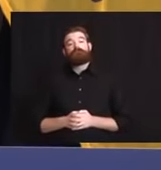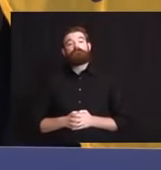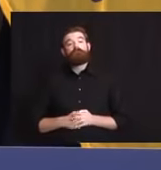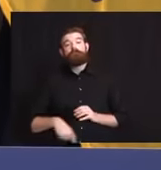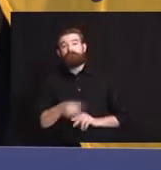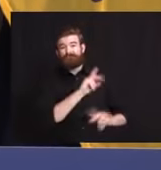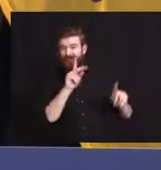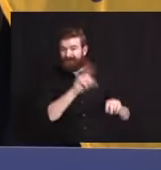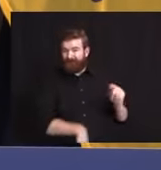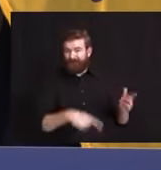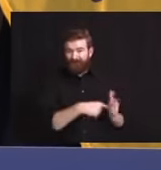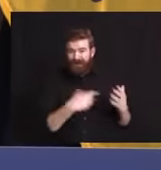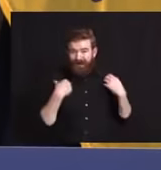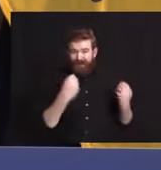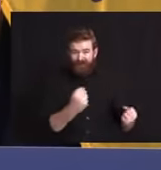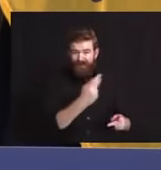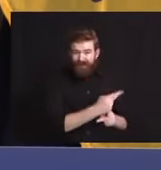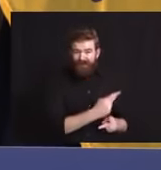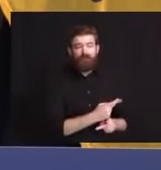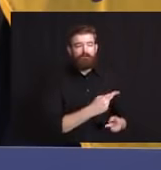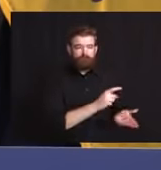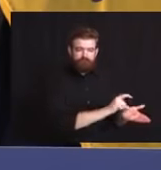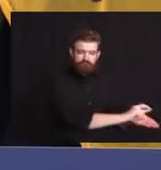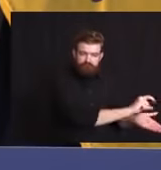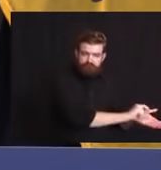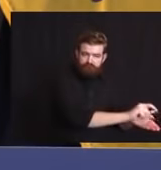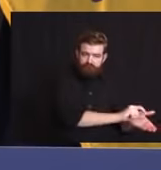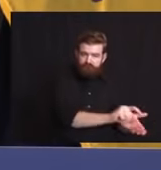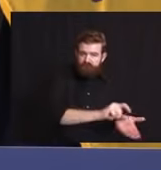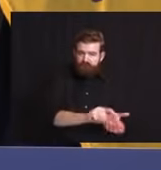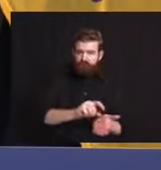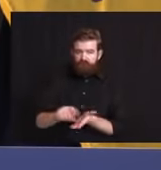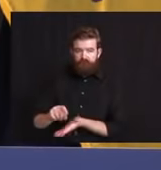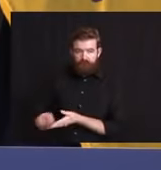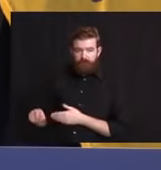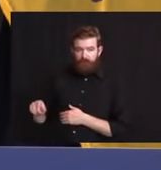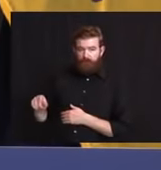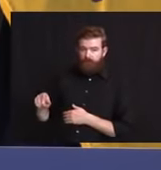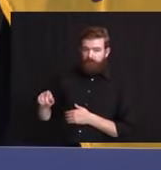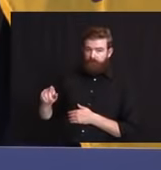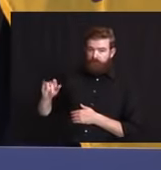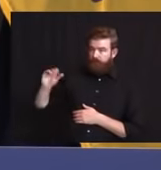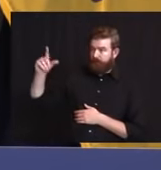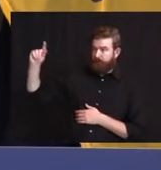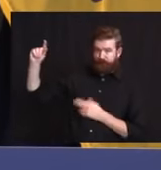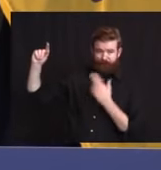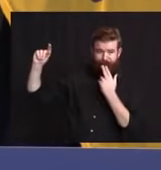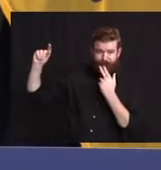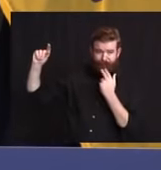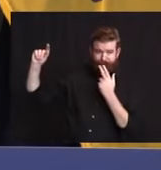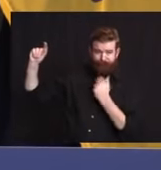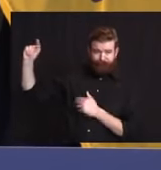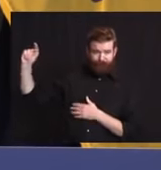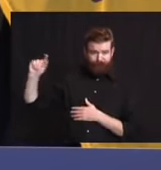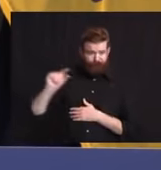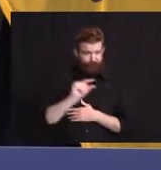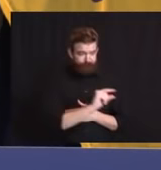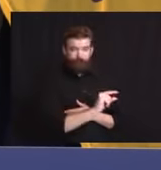is one piece of a much broader mosaic of that stronger and fairer